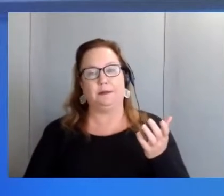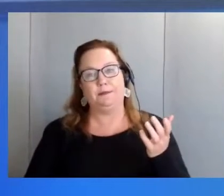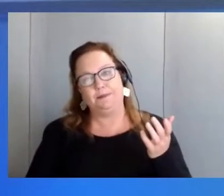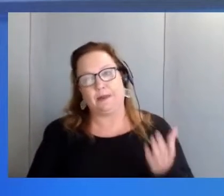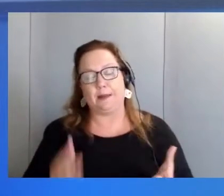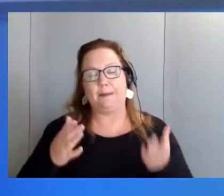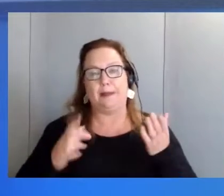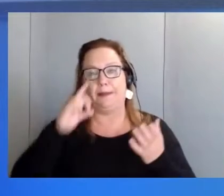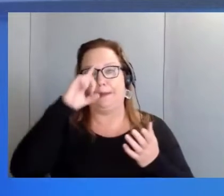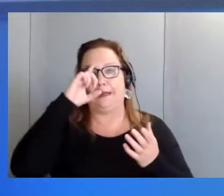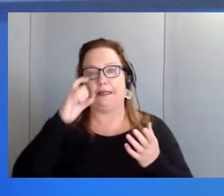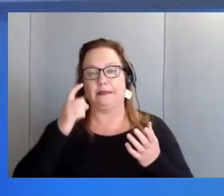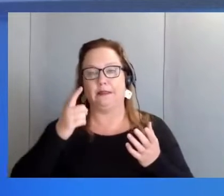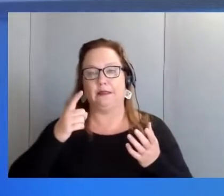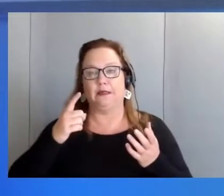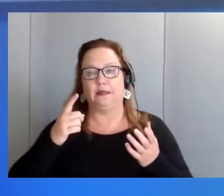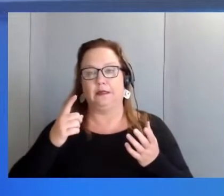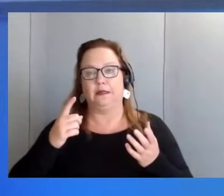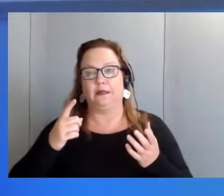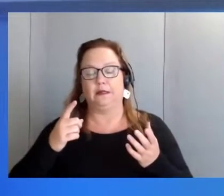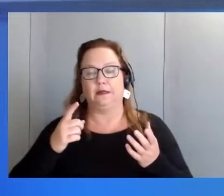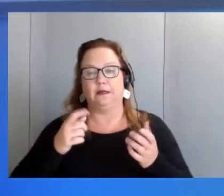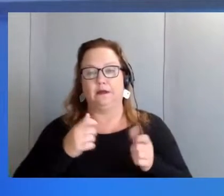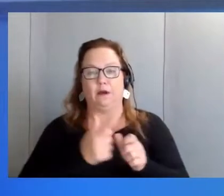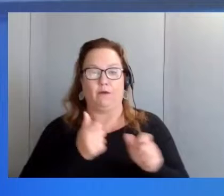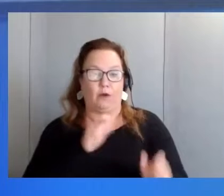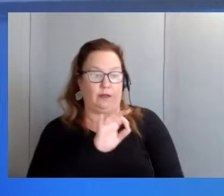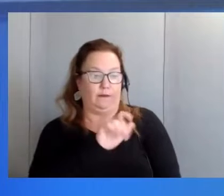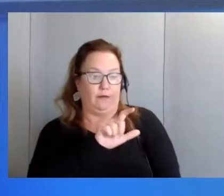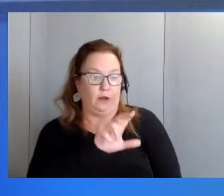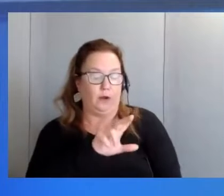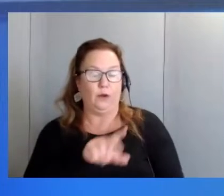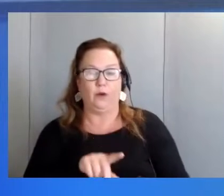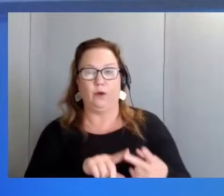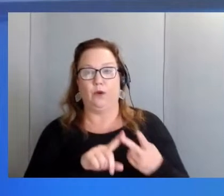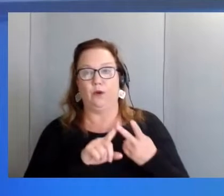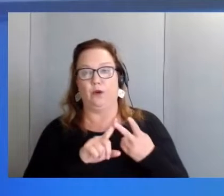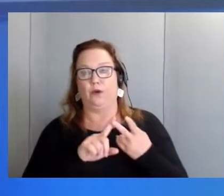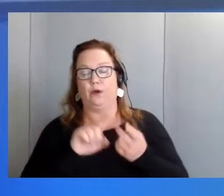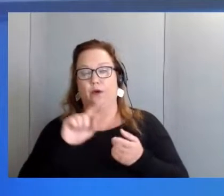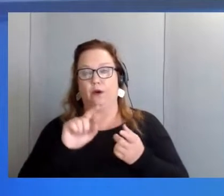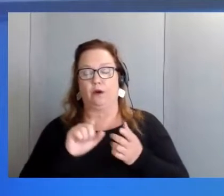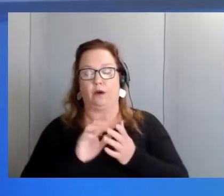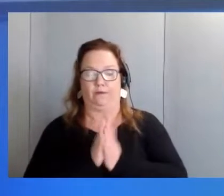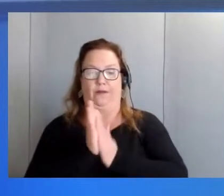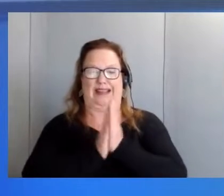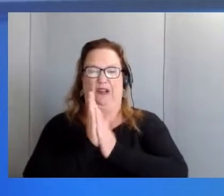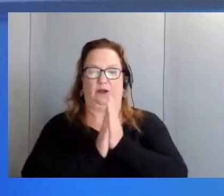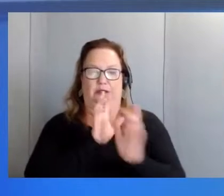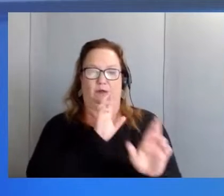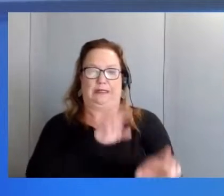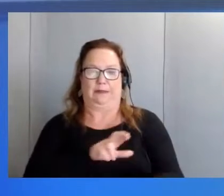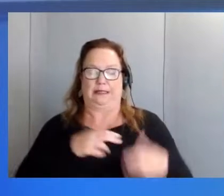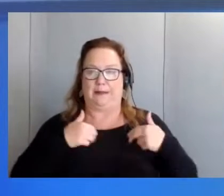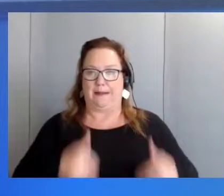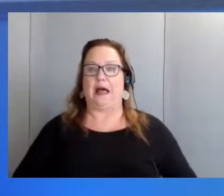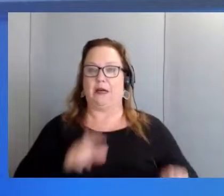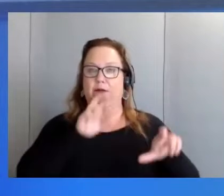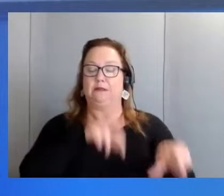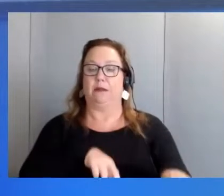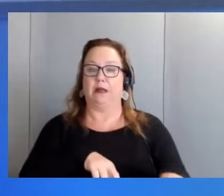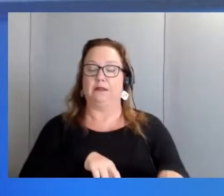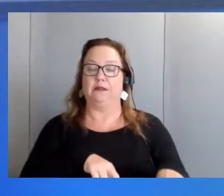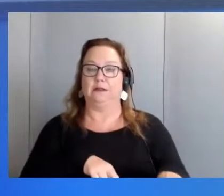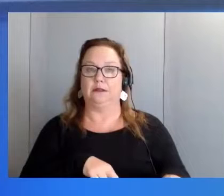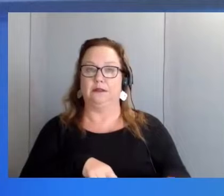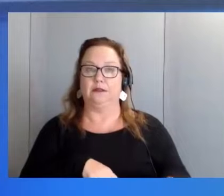because, we maybe avoid the flu or have a less vigorous response maybe to the flu, that individuals